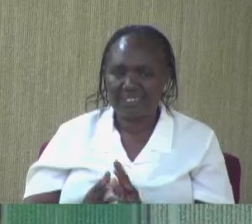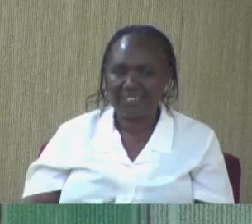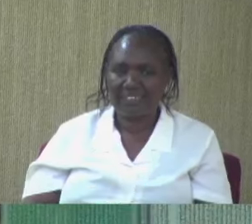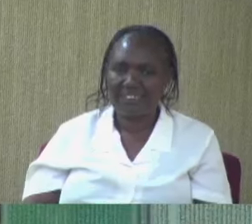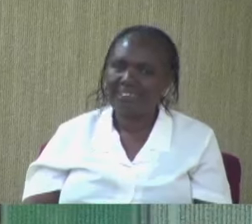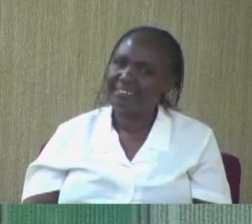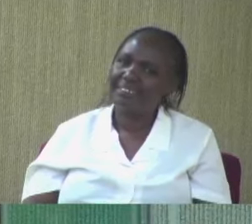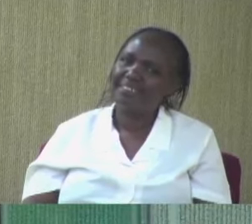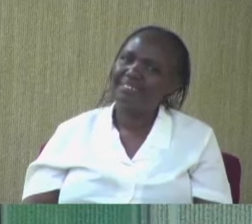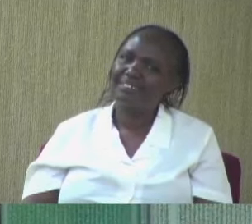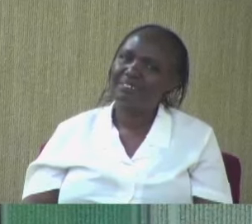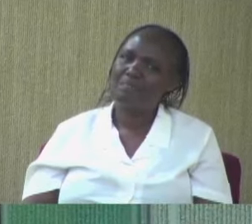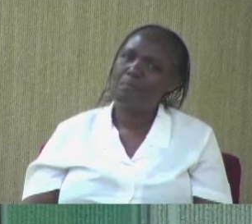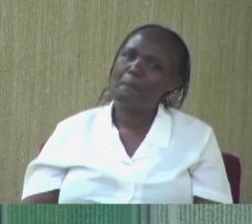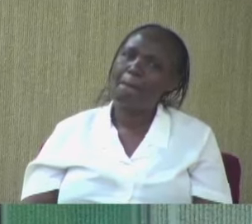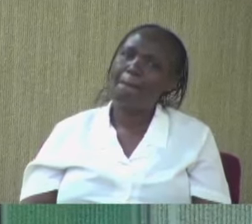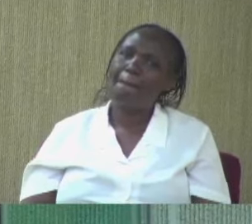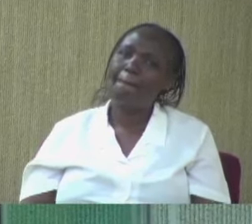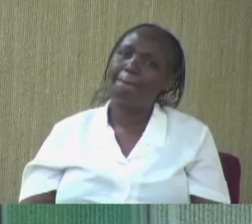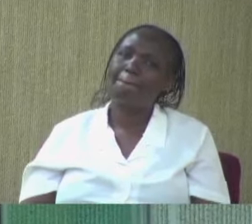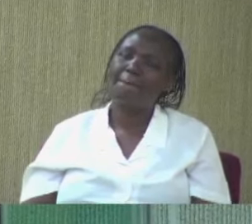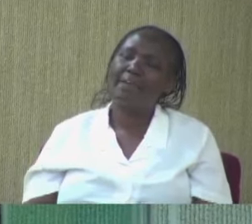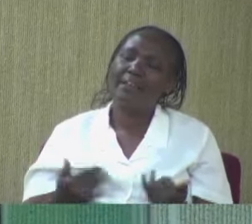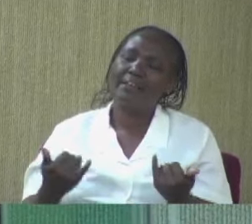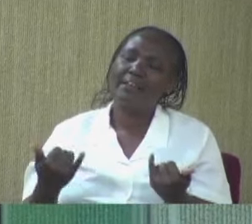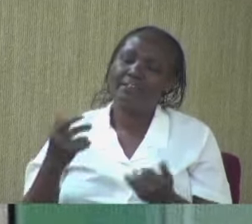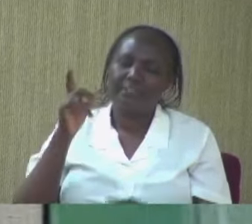Isn't it? Now listen.